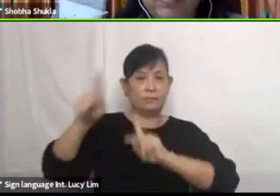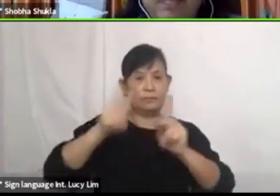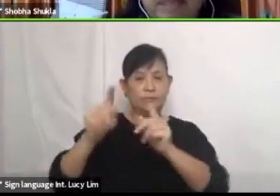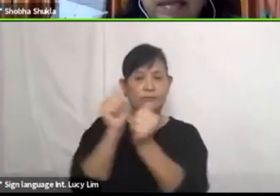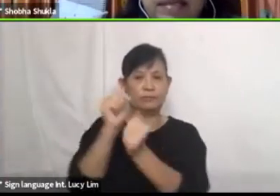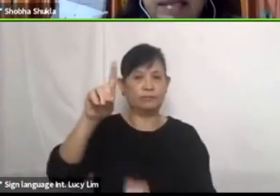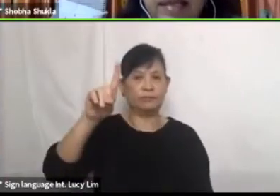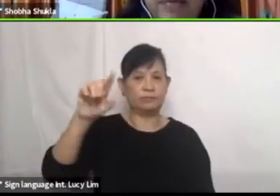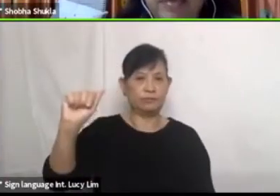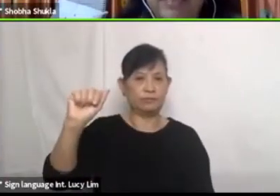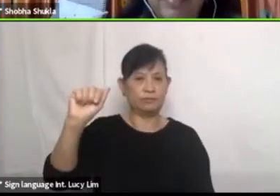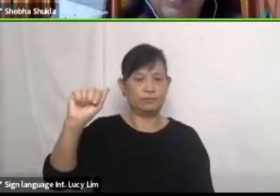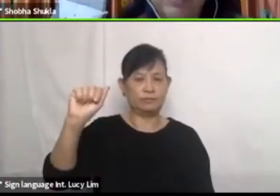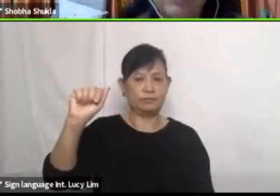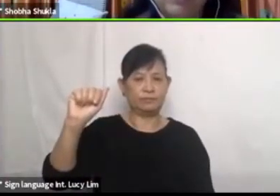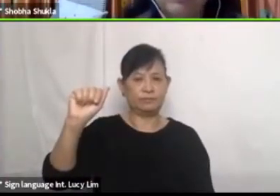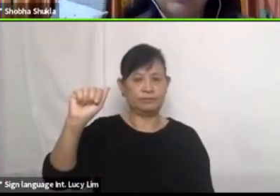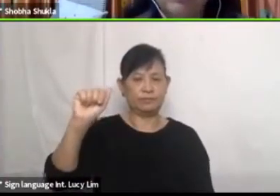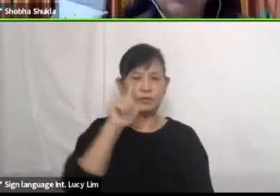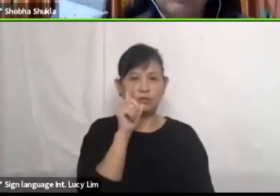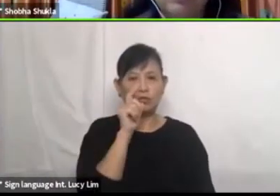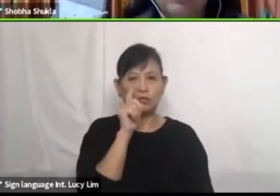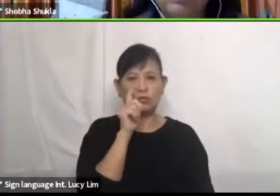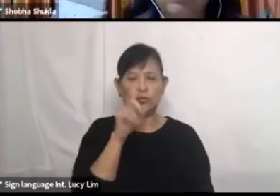What did the panelists like to address this?